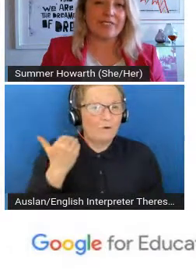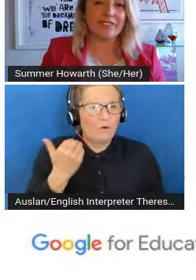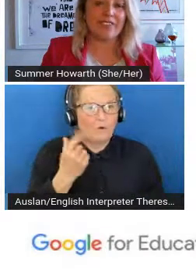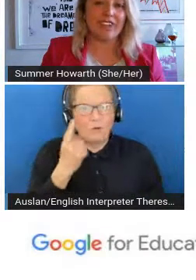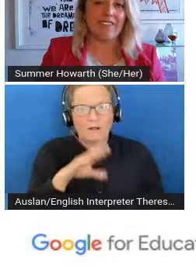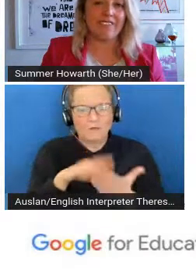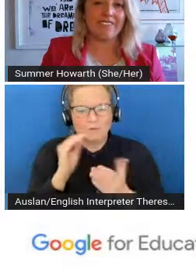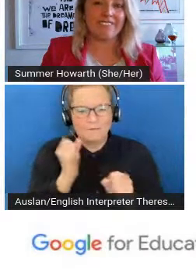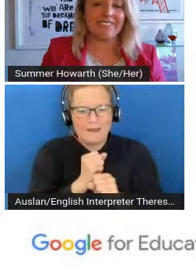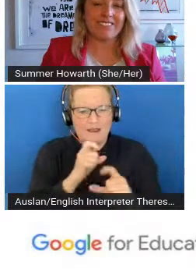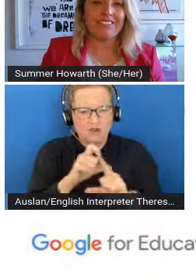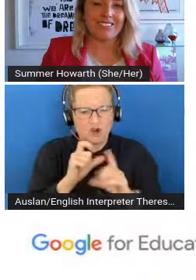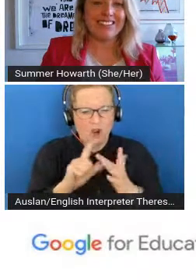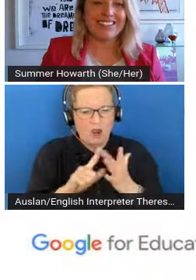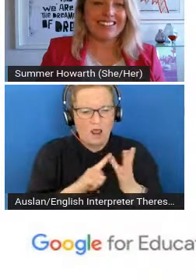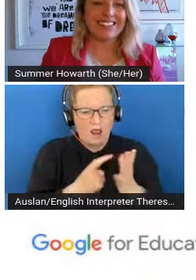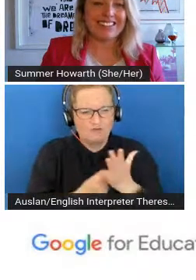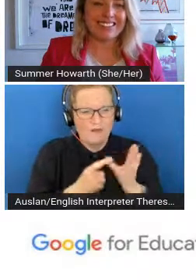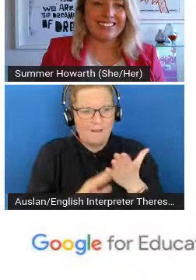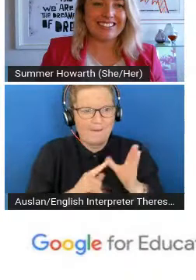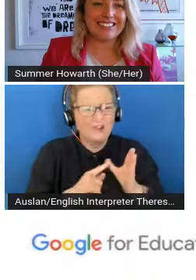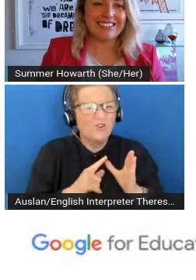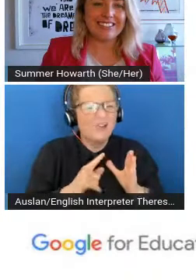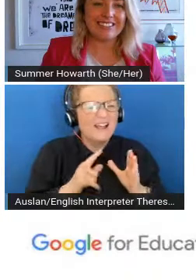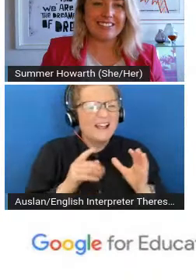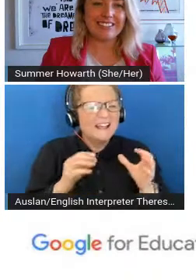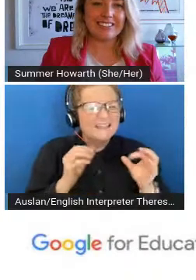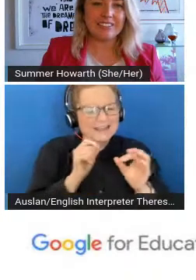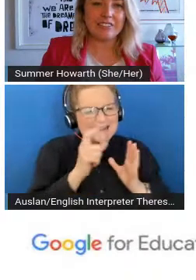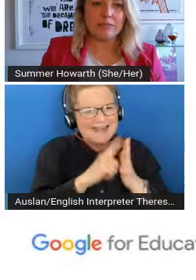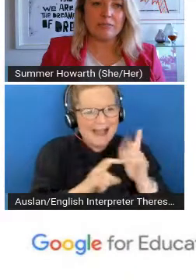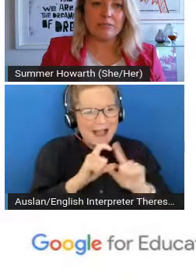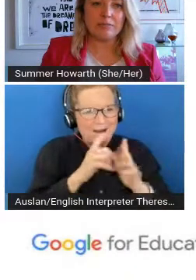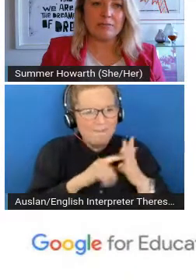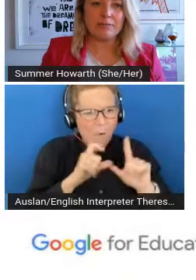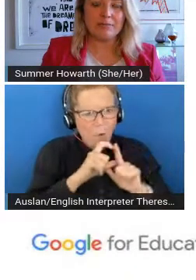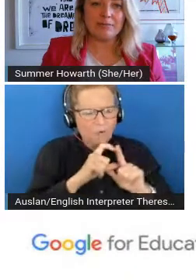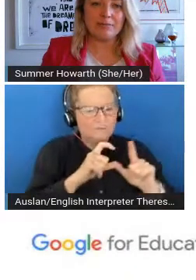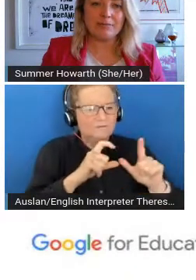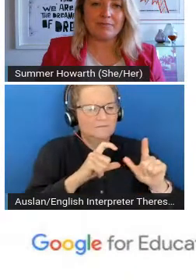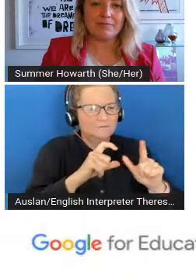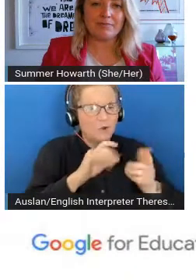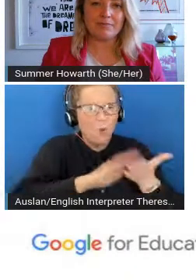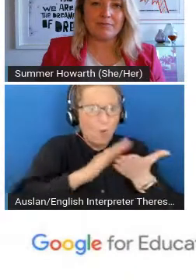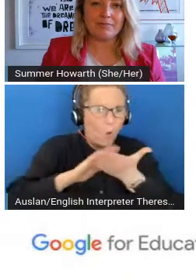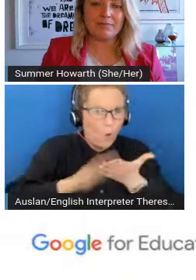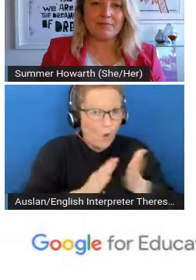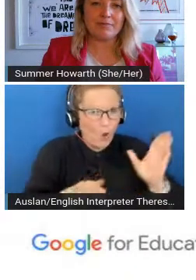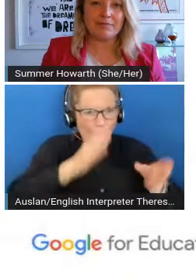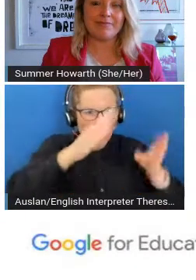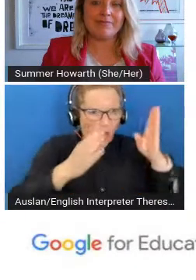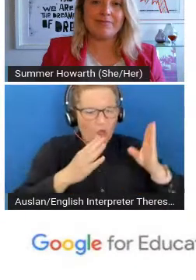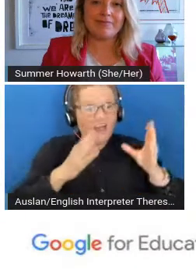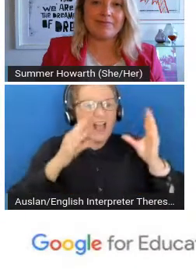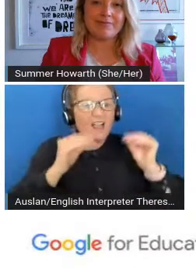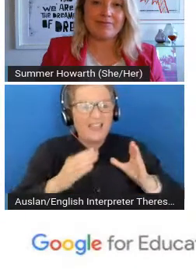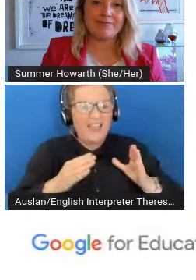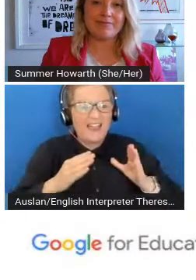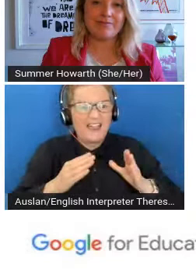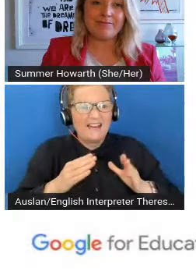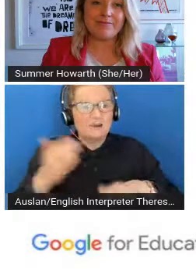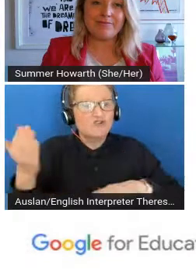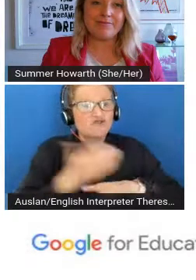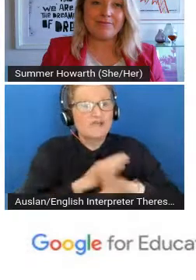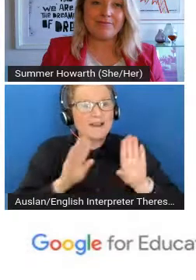that they made, you know, cardboard and glue and stuff. And then they green screened themselves walking around